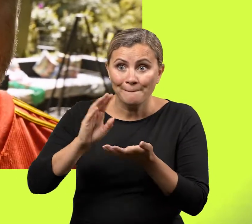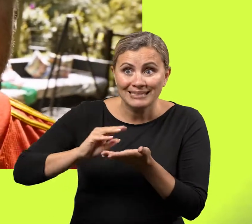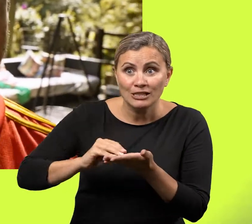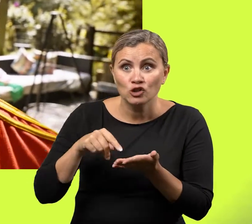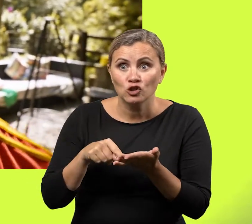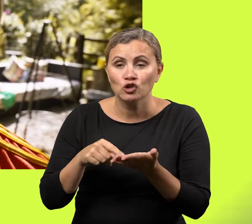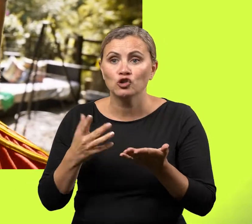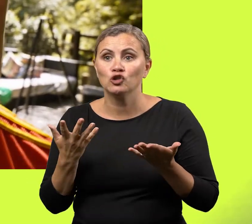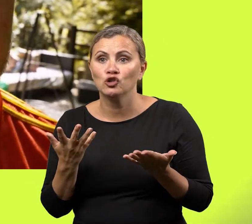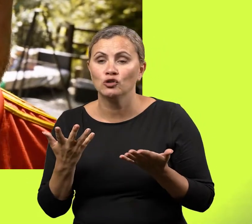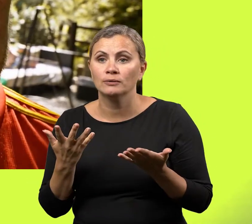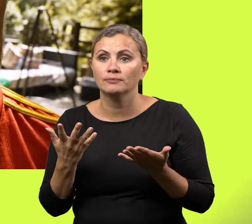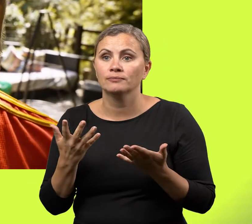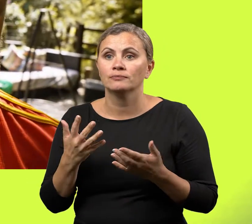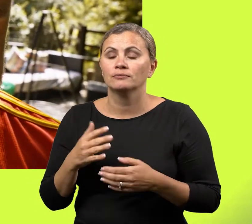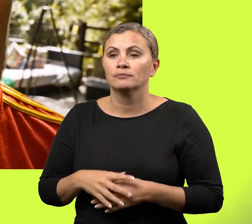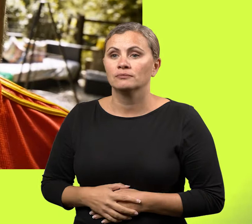If you are getting this message,